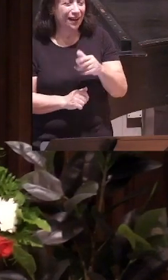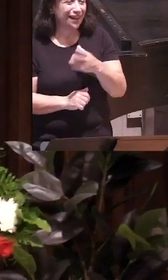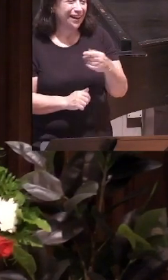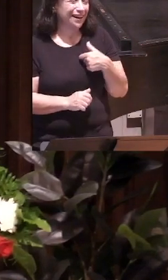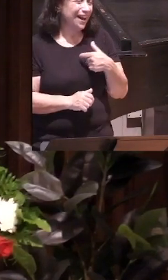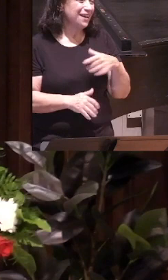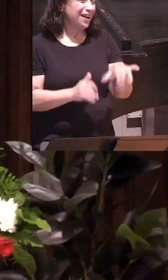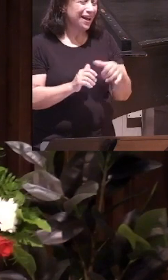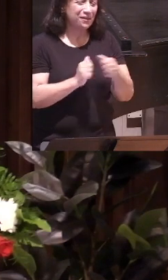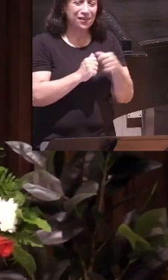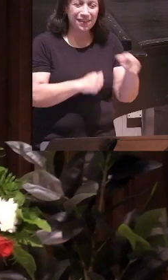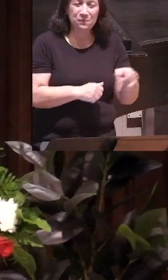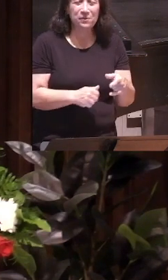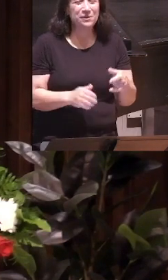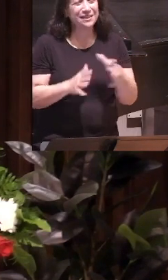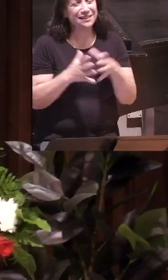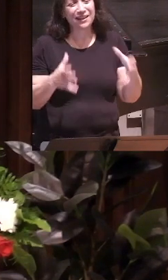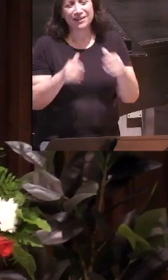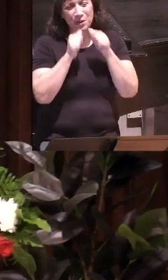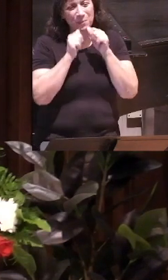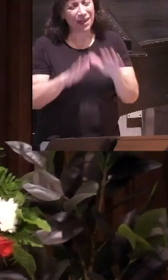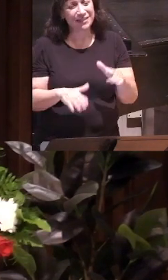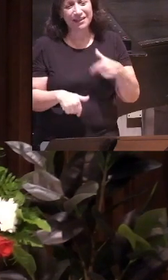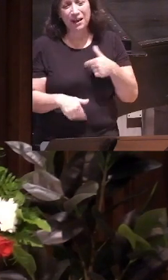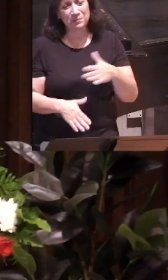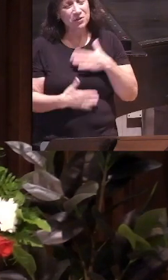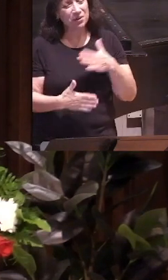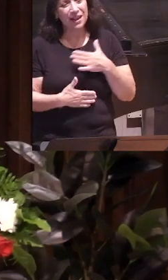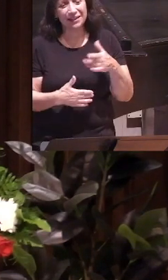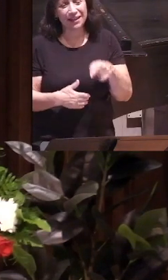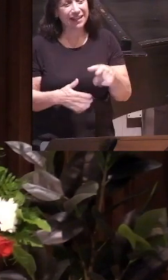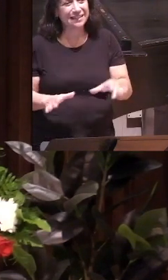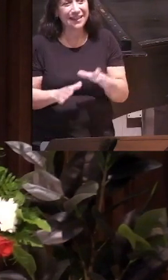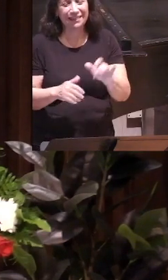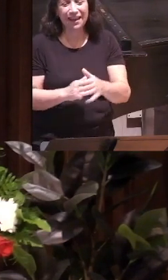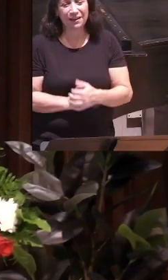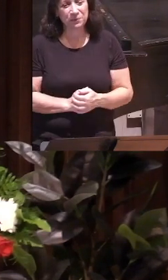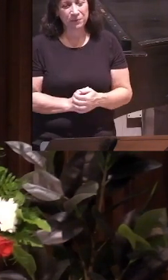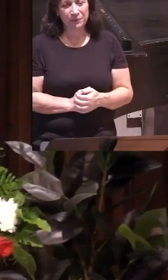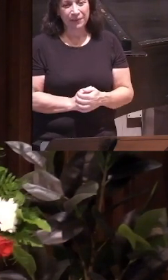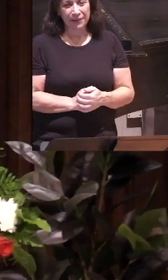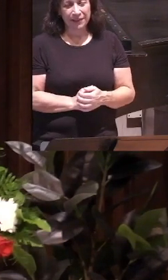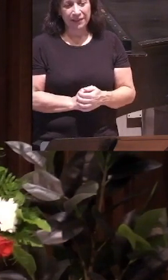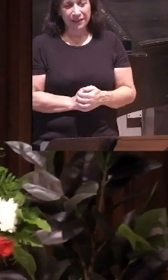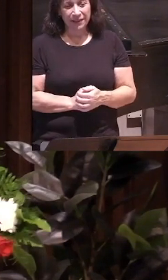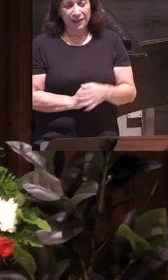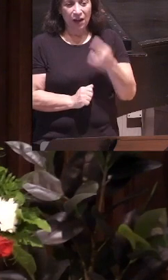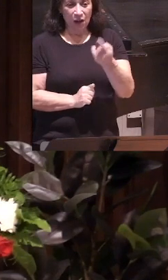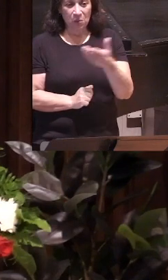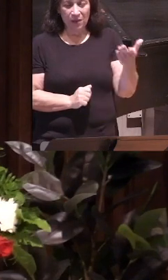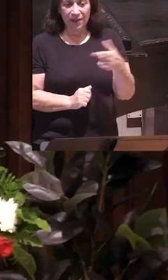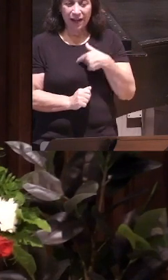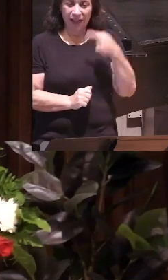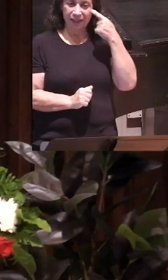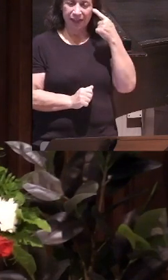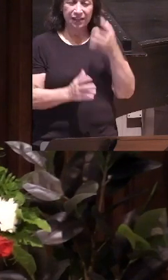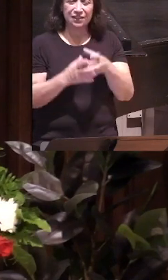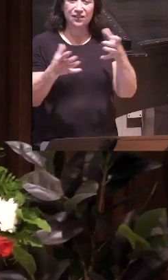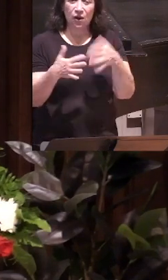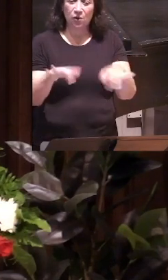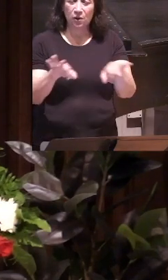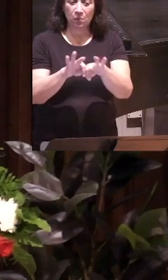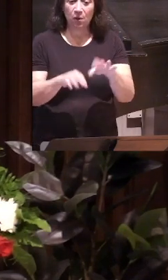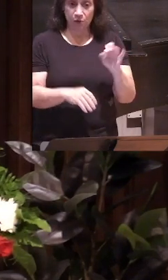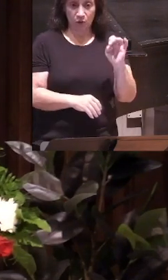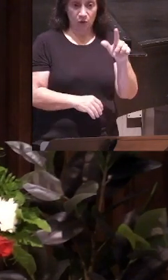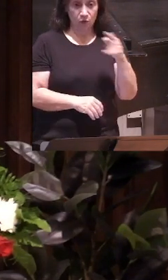Tammy, and it's just been such a blessing, and I'm like so glad that he did that. And you know, one thing that I think is just so important, like Earl